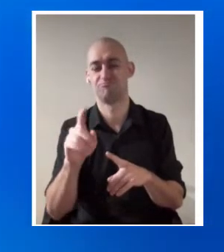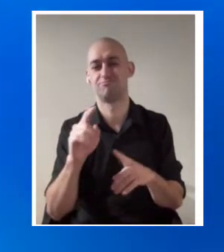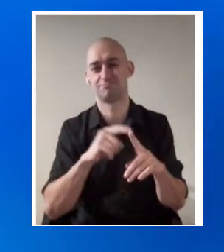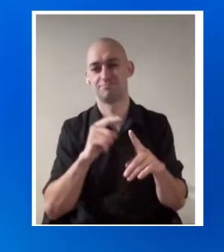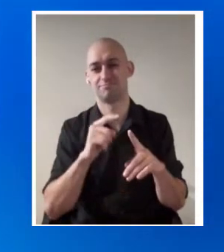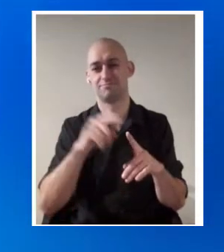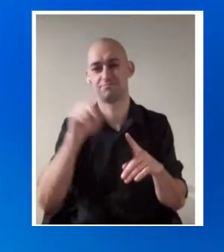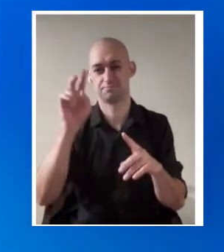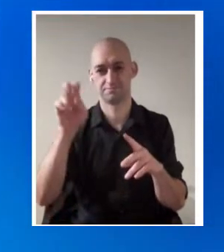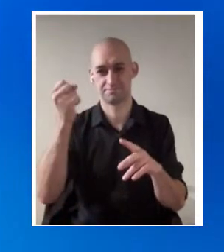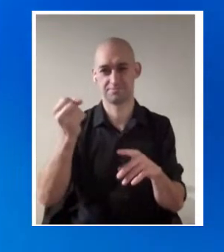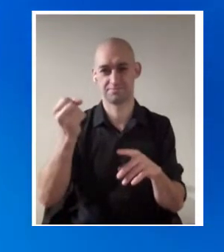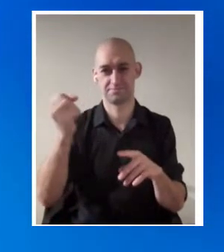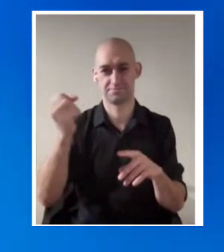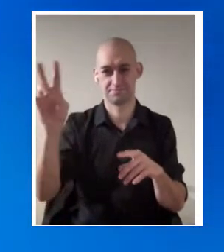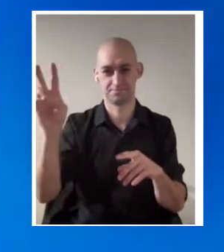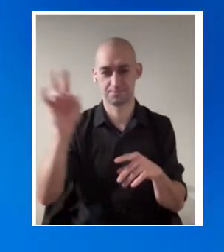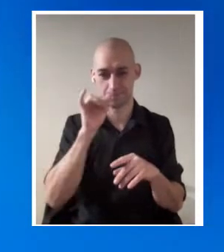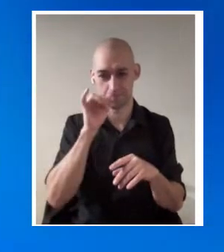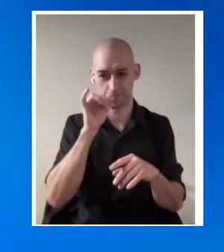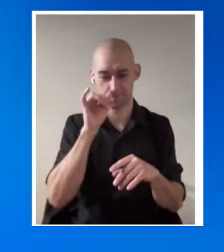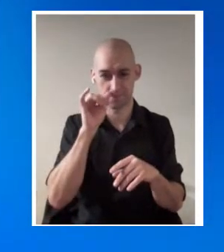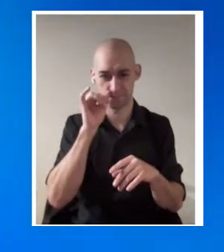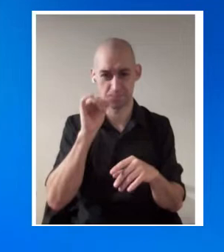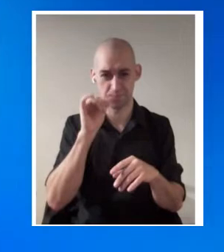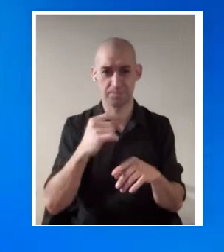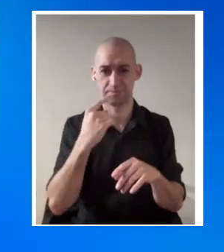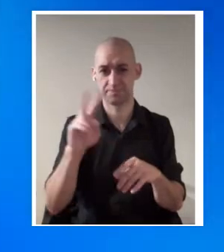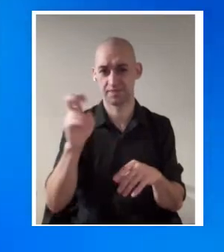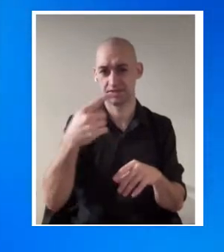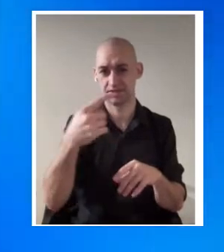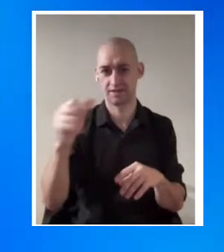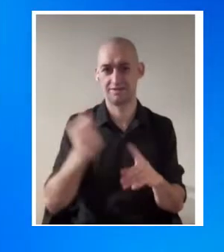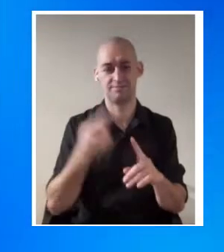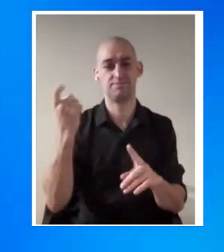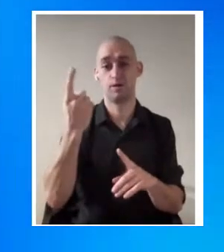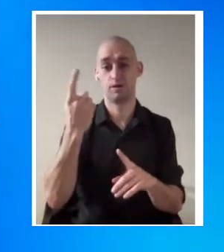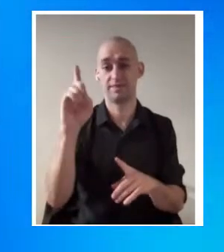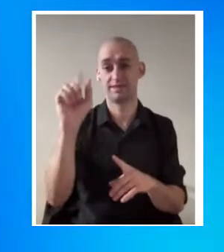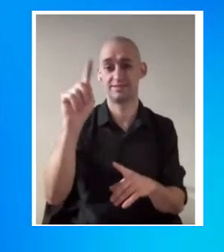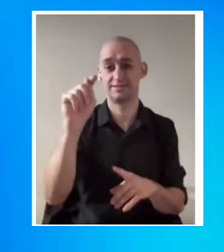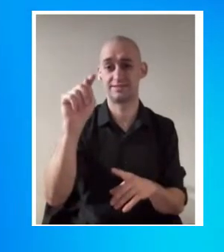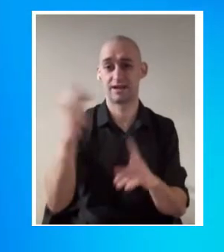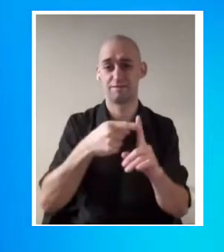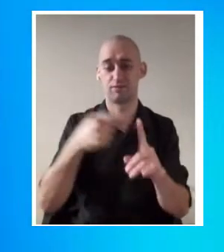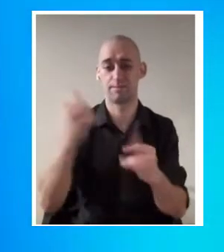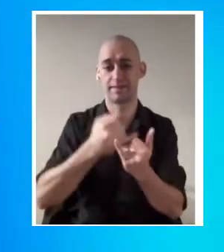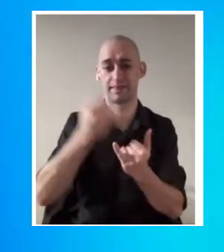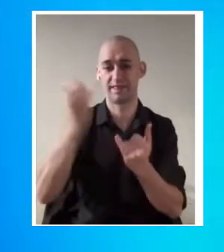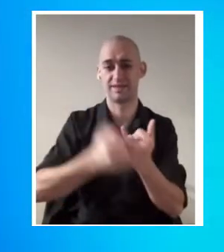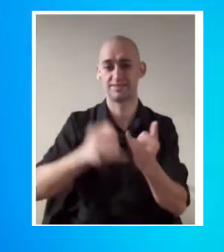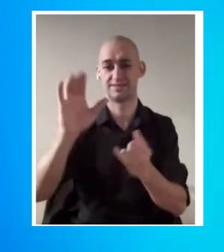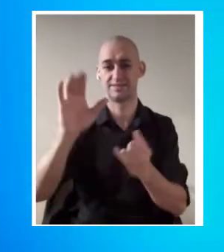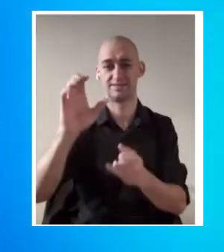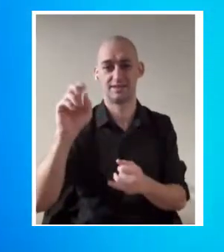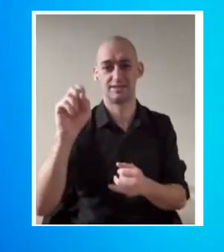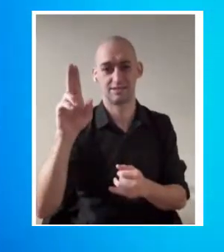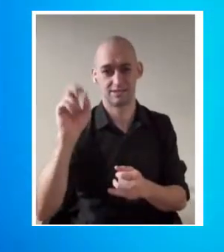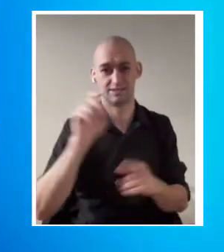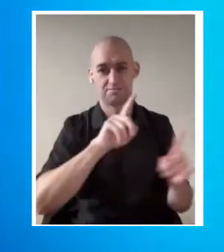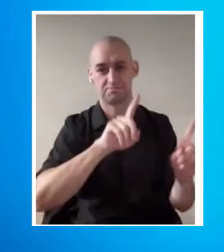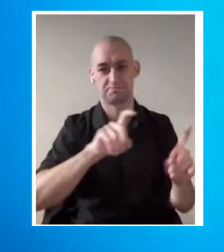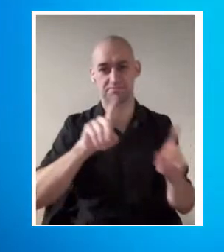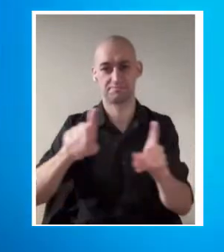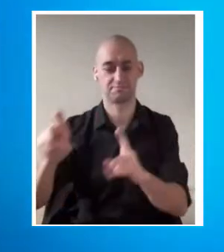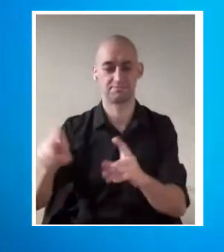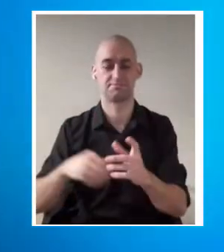and 2021, which is the data from the last census that was done. Let's go to the Find My